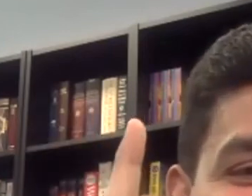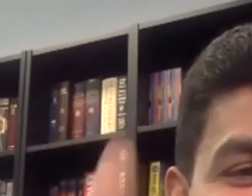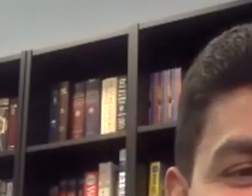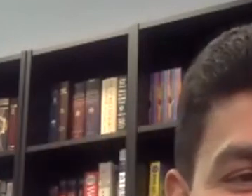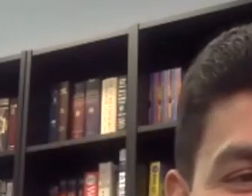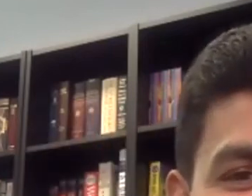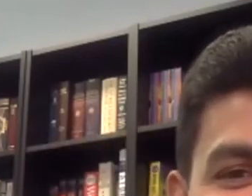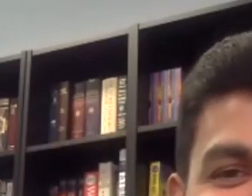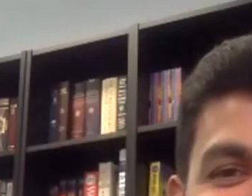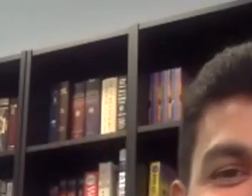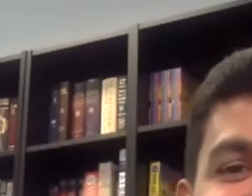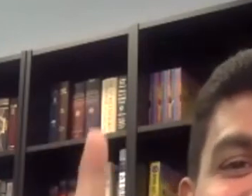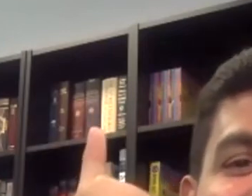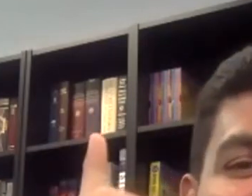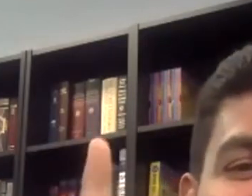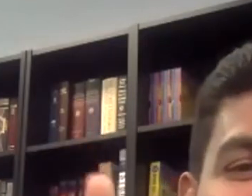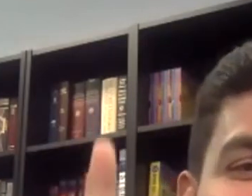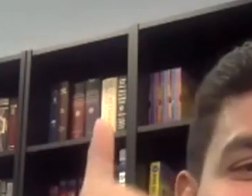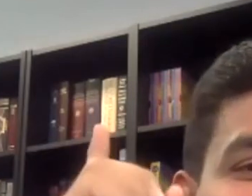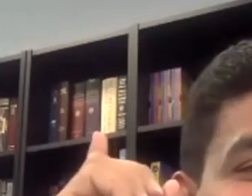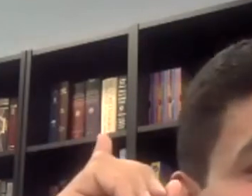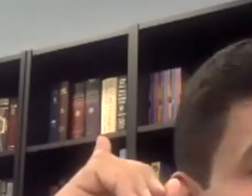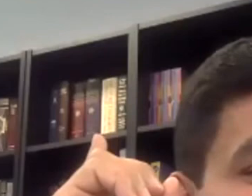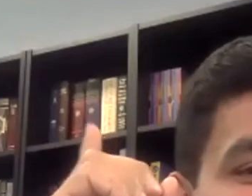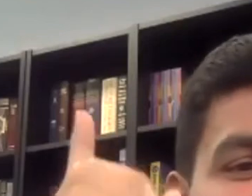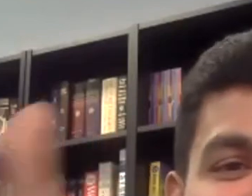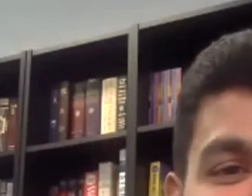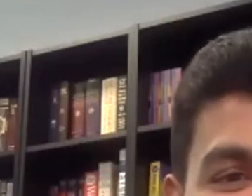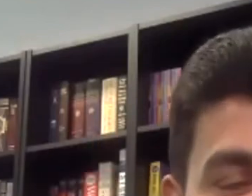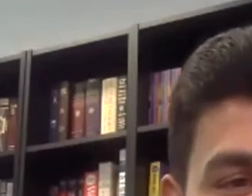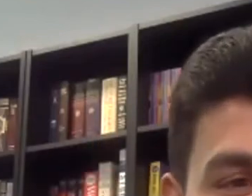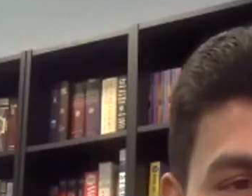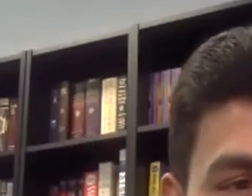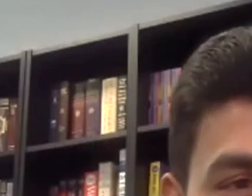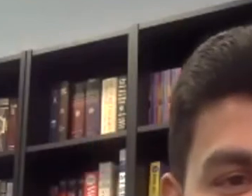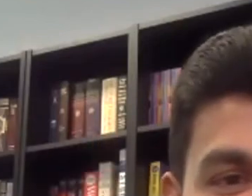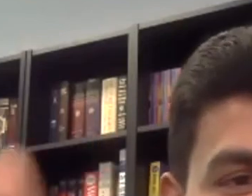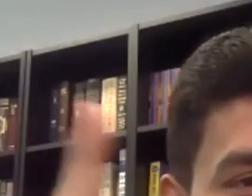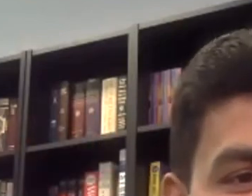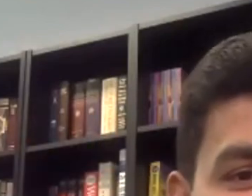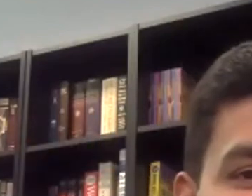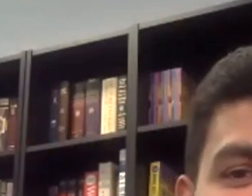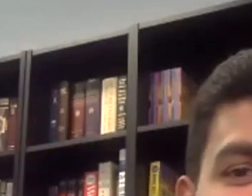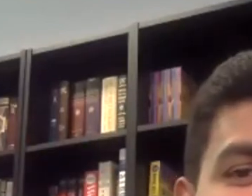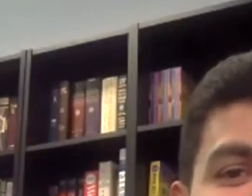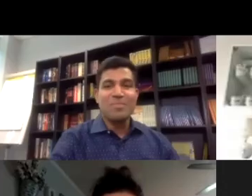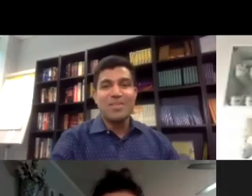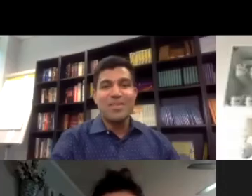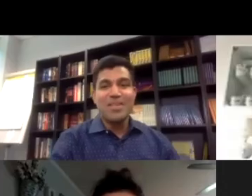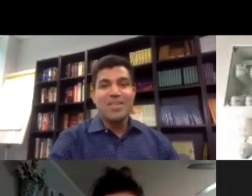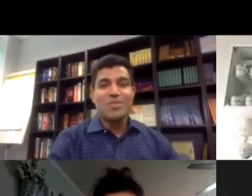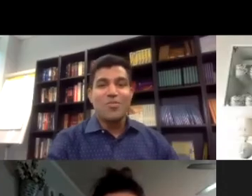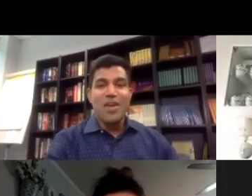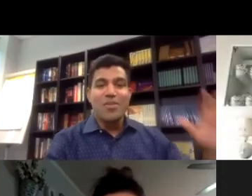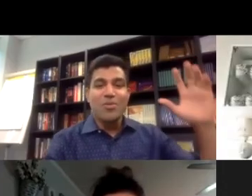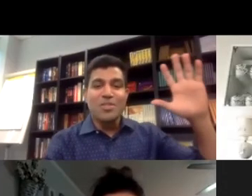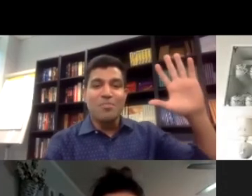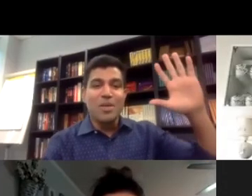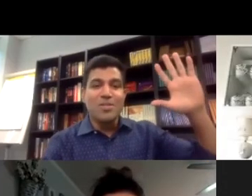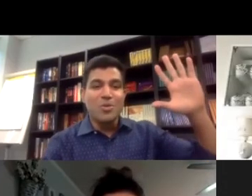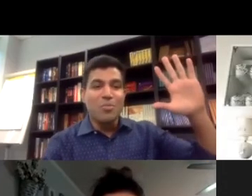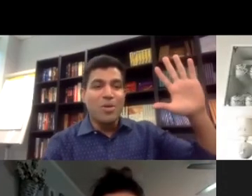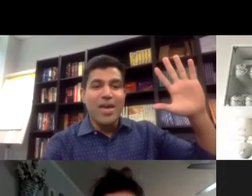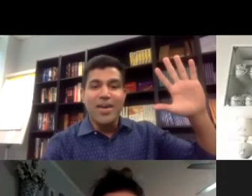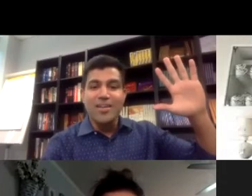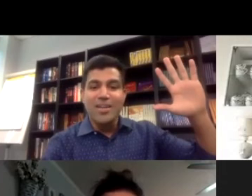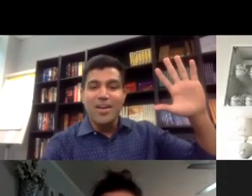The Holy Spirit. The Holy Spirit knows all the answers, and we will find out from him. So if you have a question,